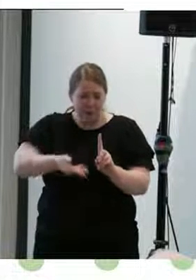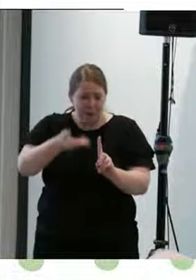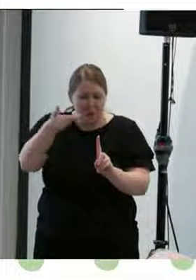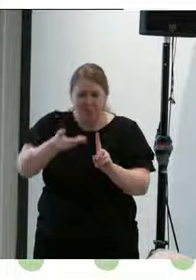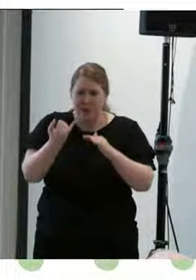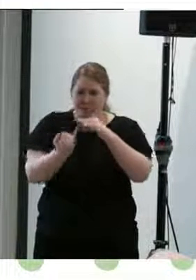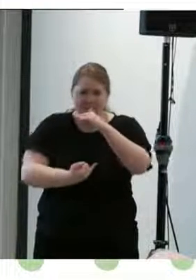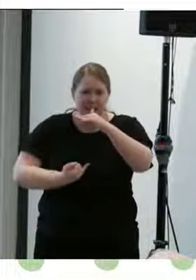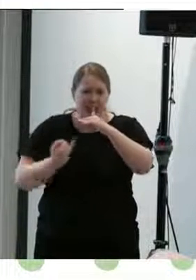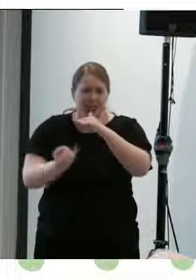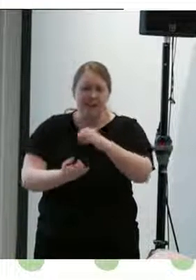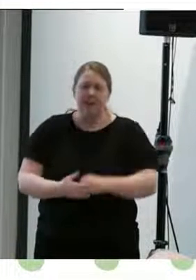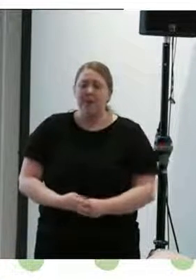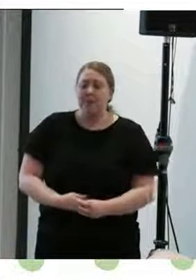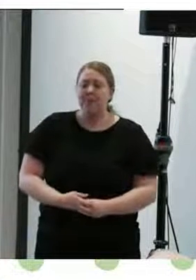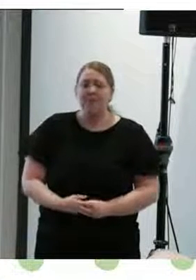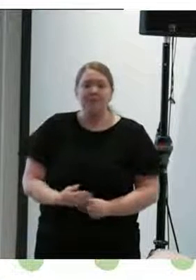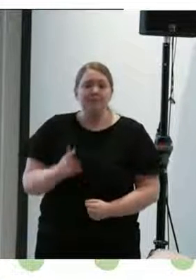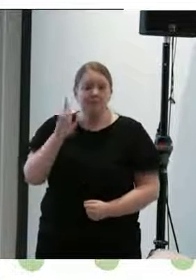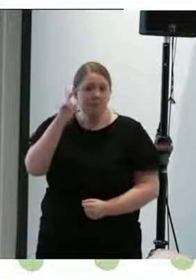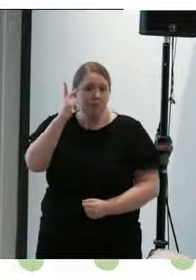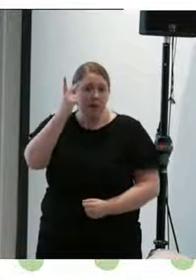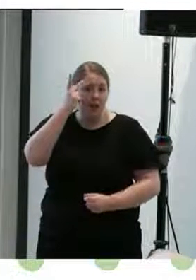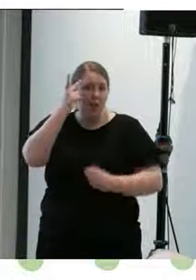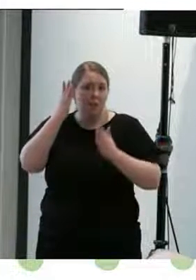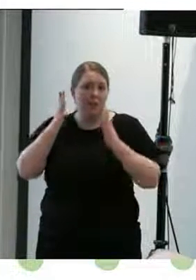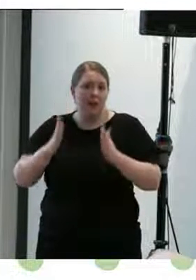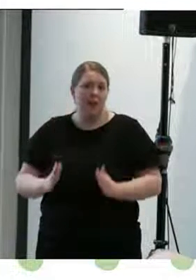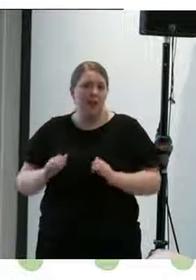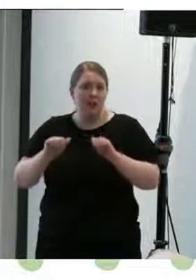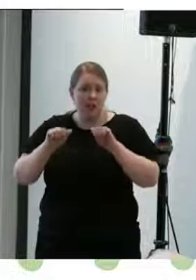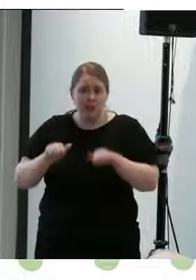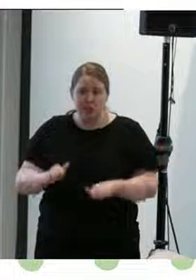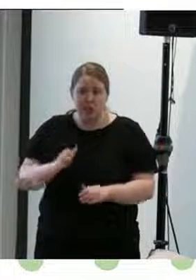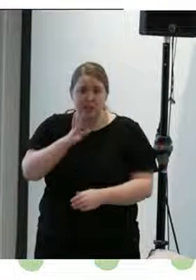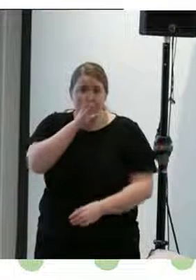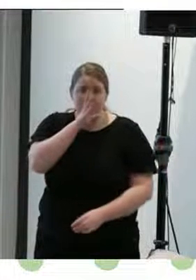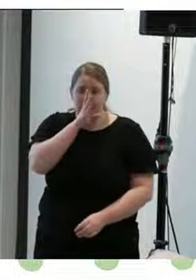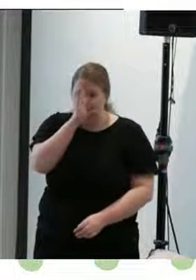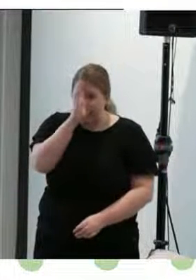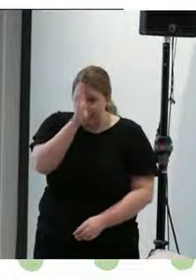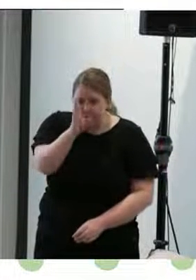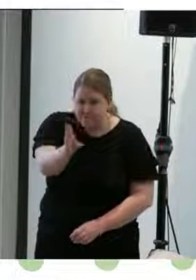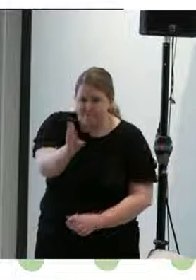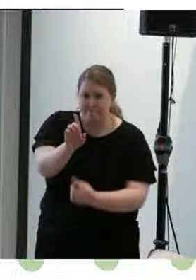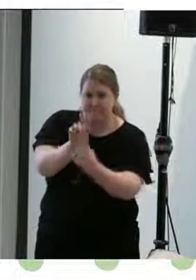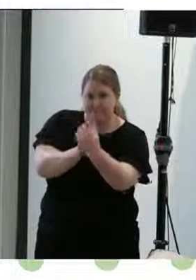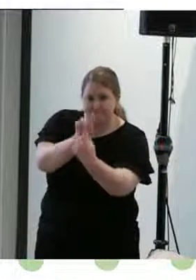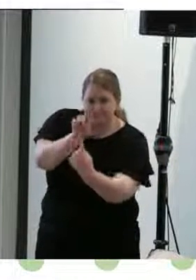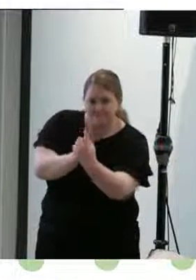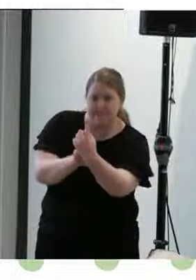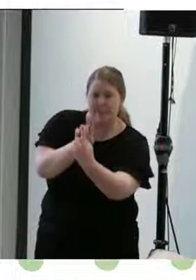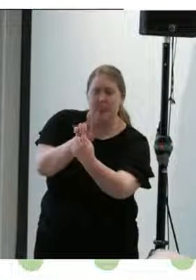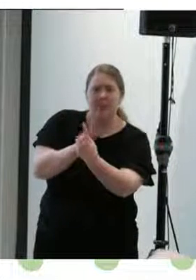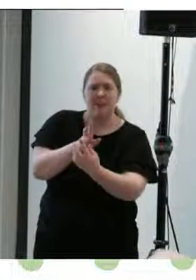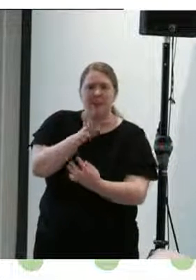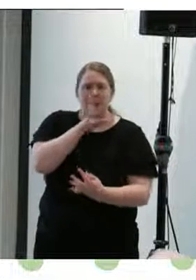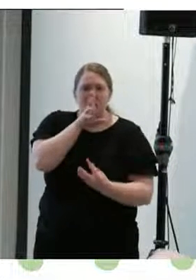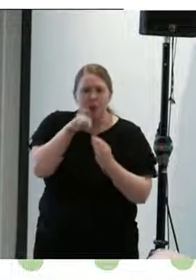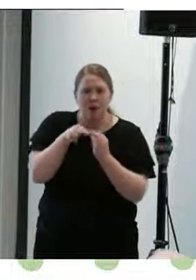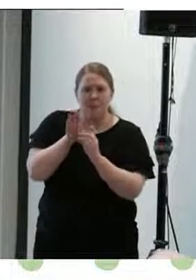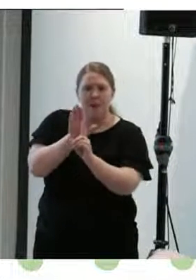I think one thing politicians might try to do is maybe speak directly to them, or maybe try to talk about the actual pain